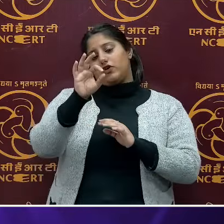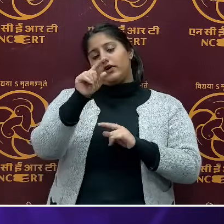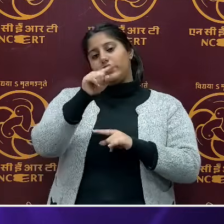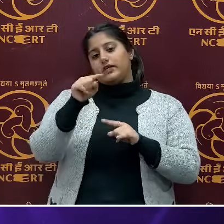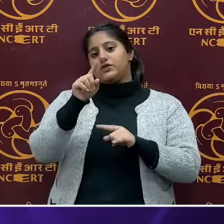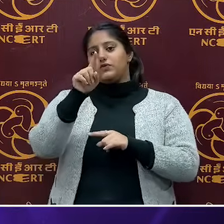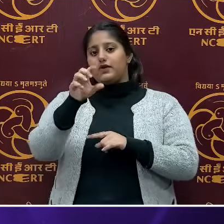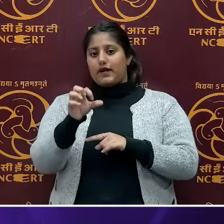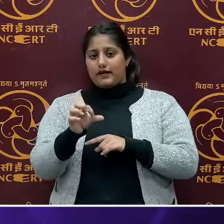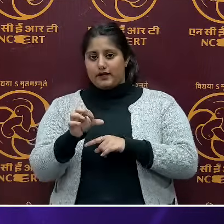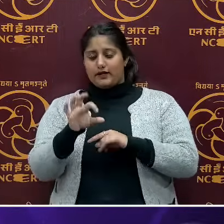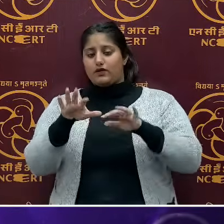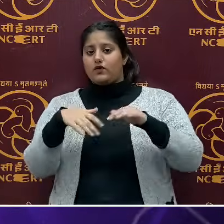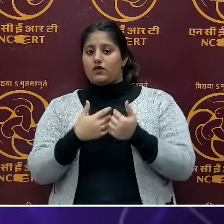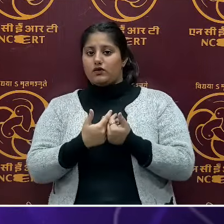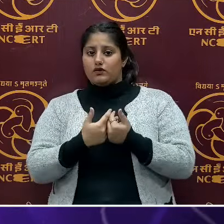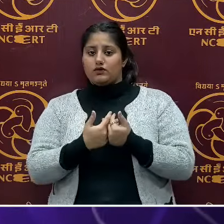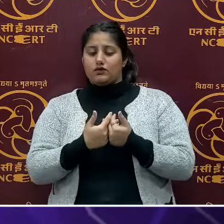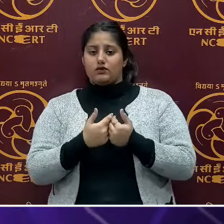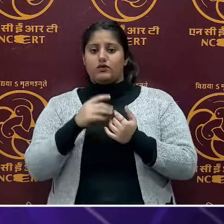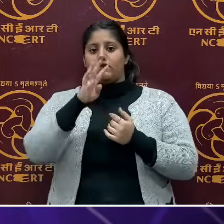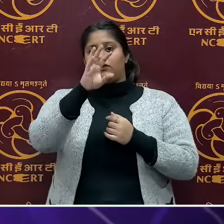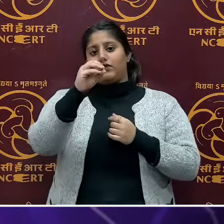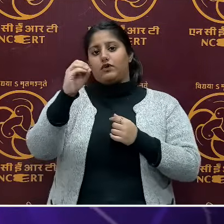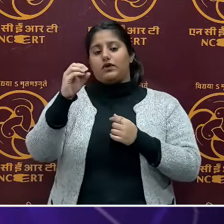40:90, and here